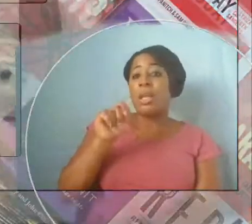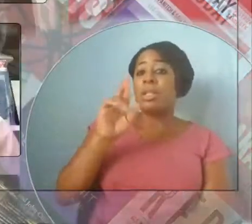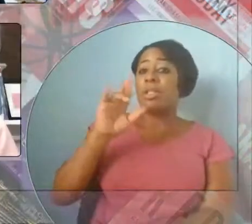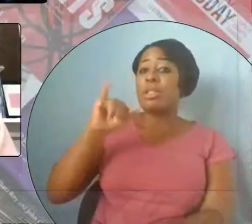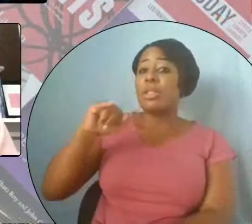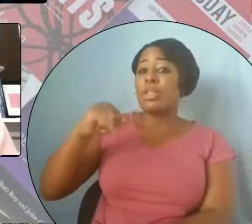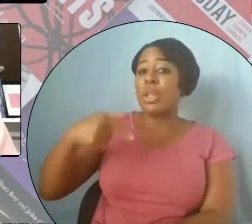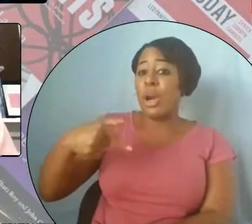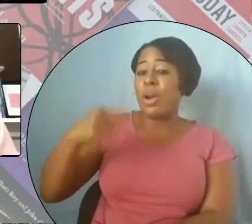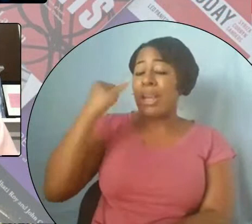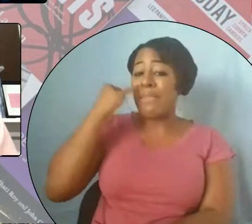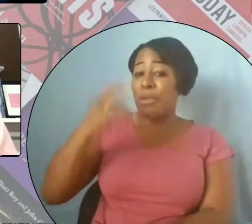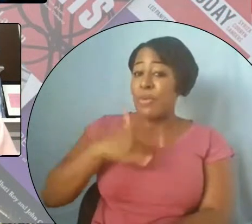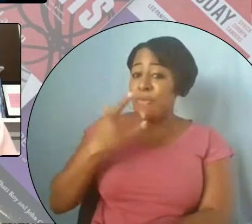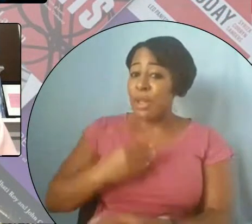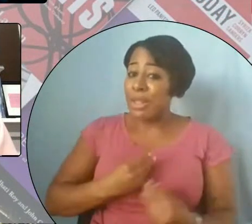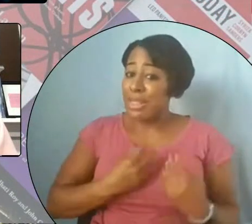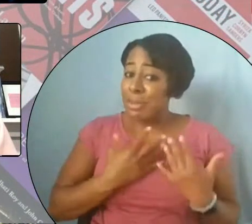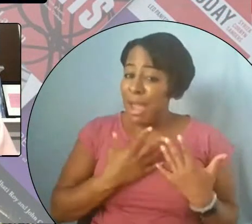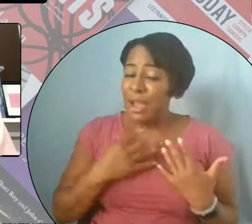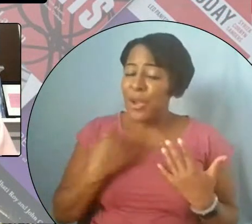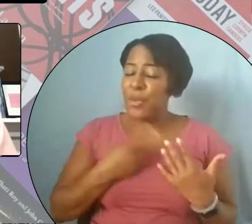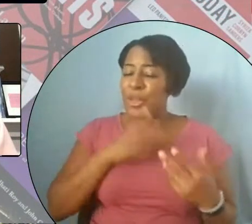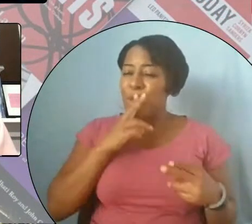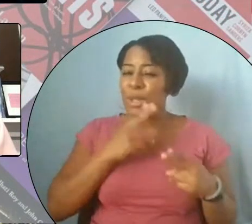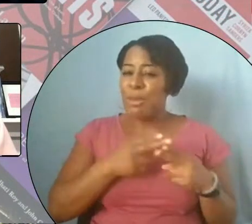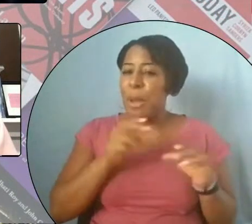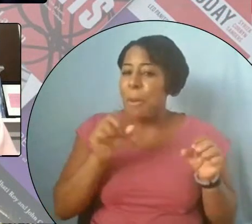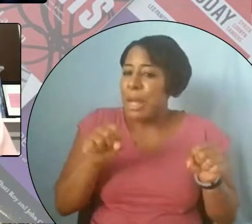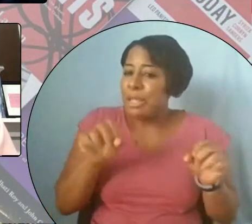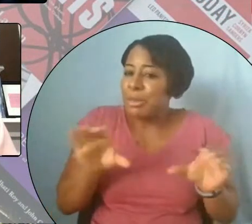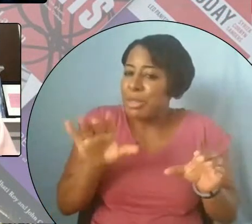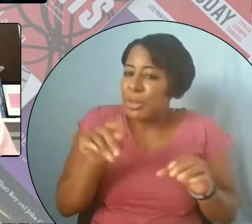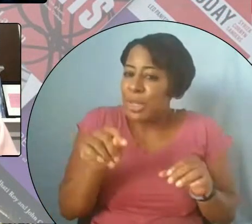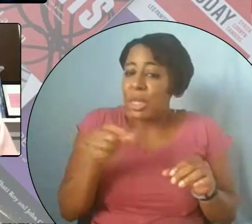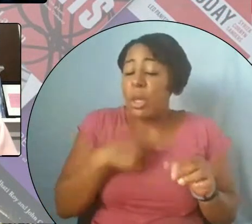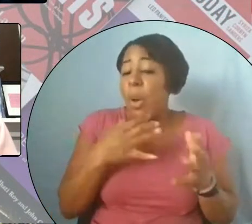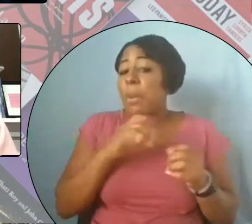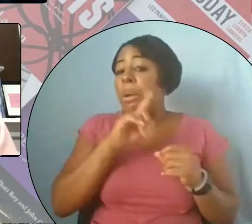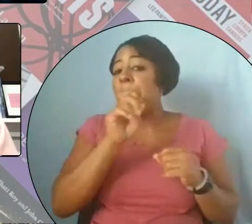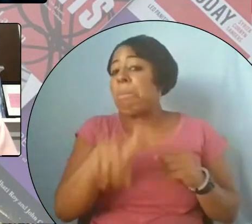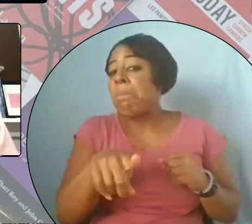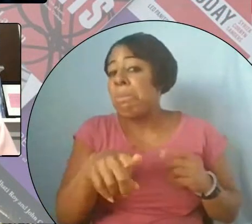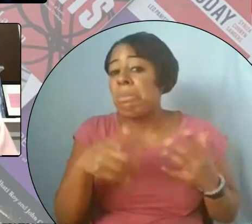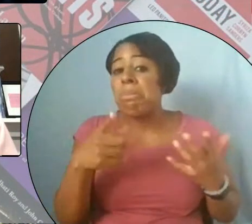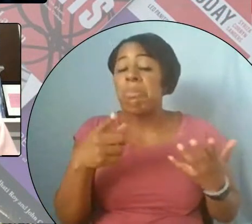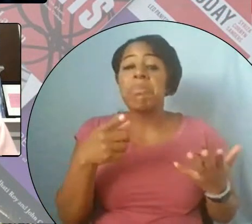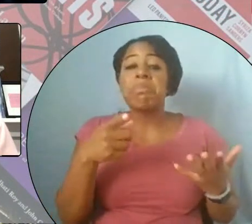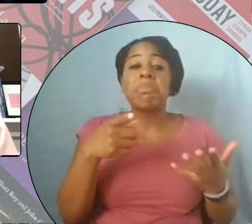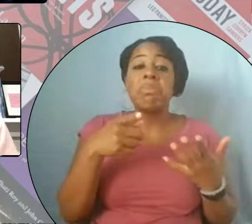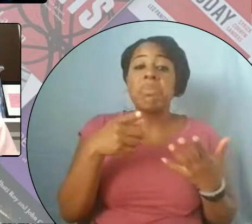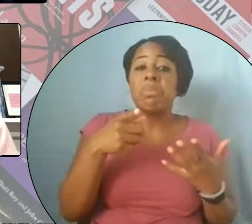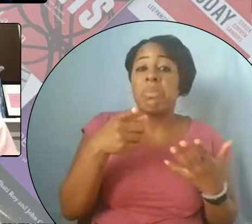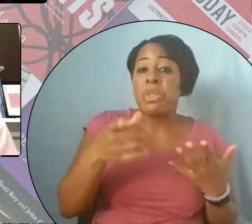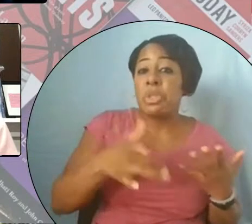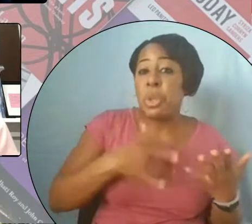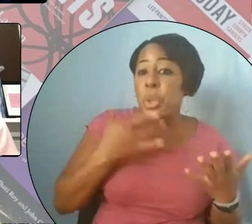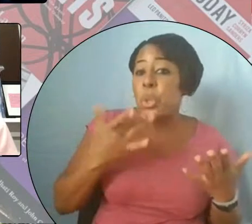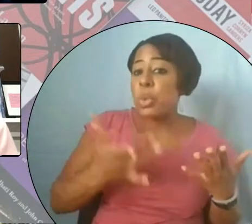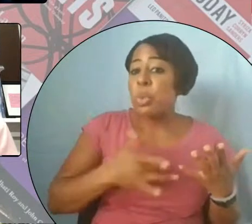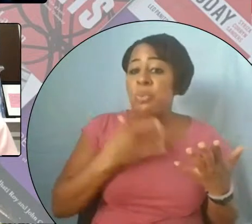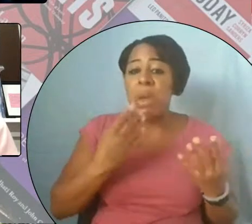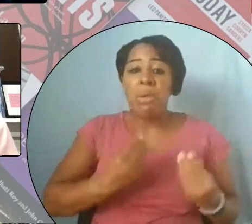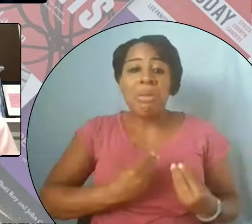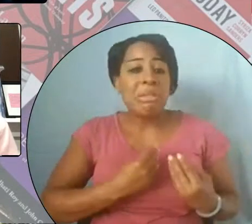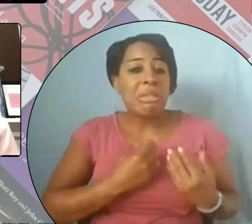we said that we would potentially do this, I want to ask you whether you feel moved to close